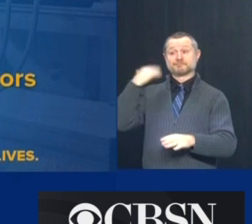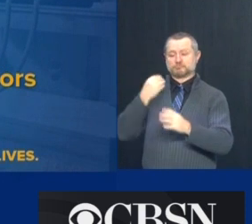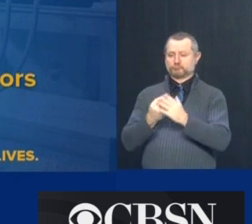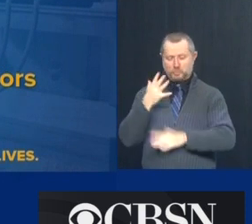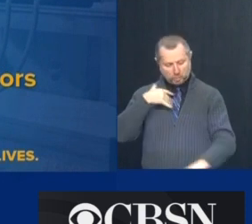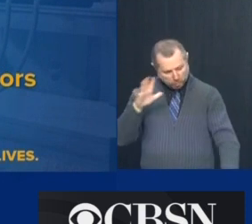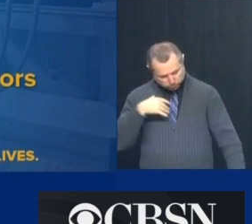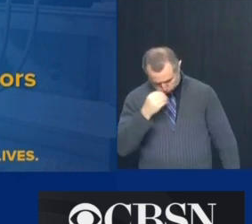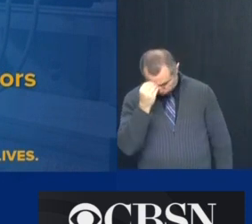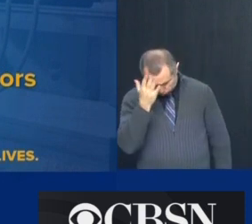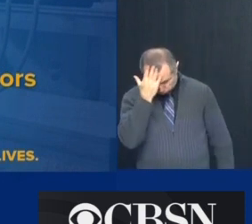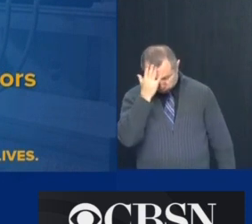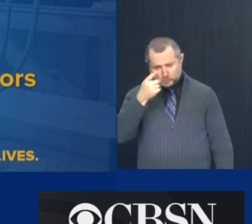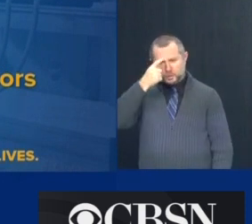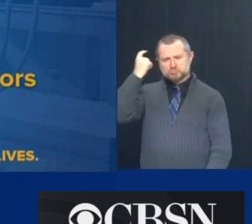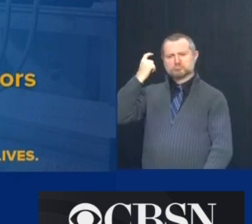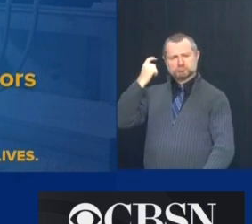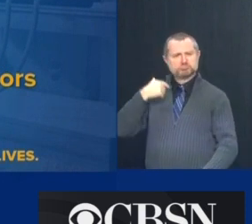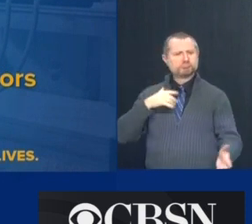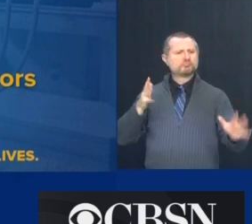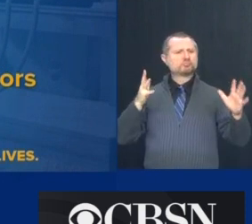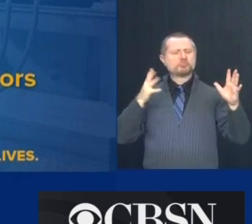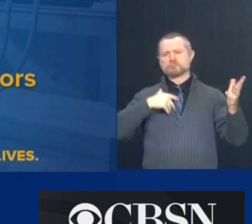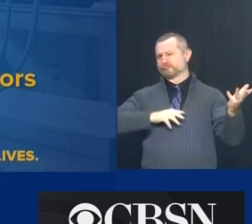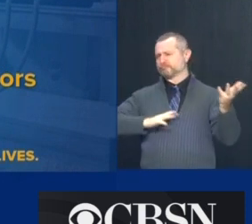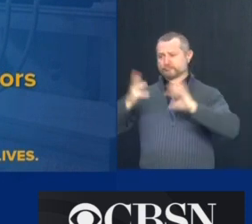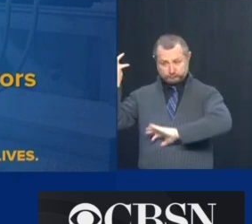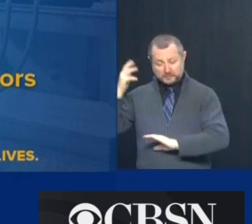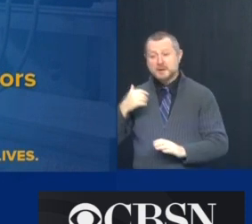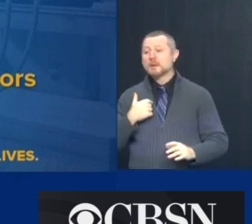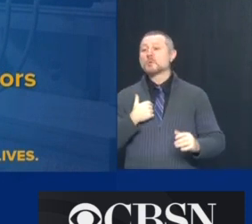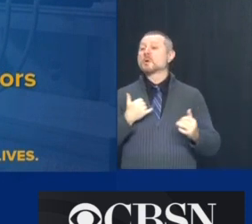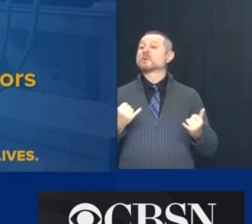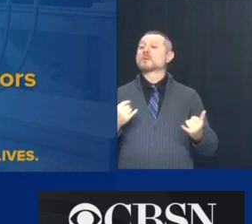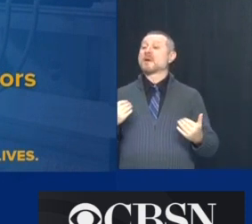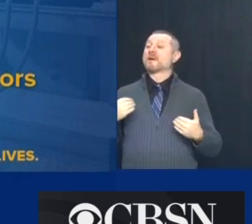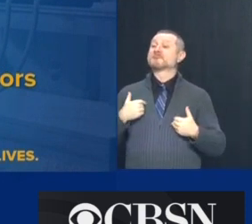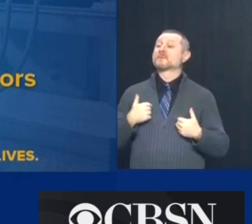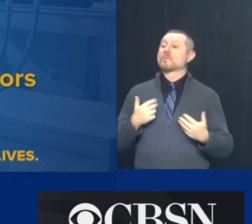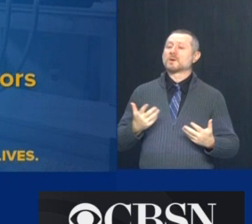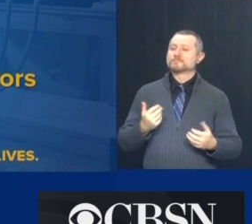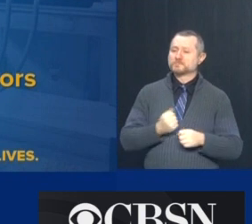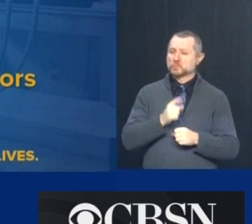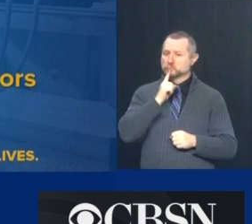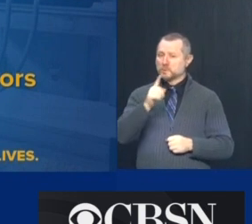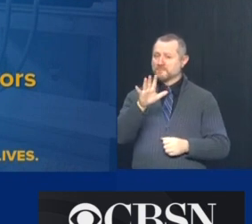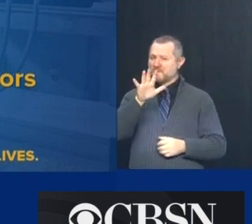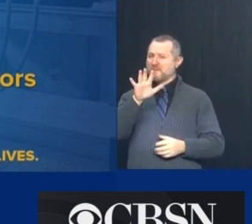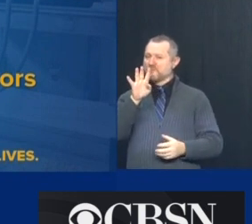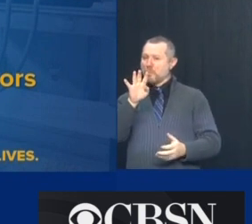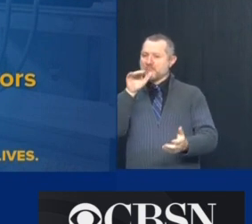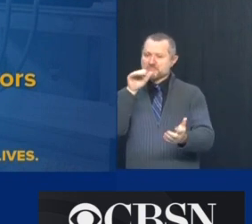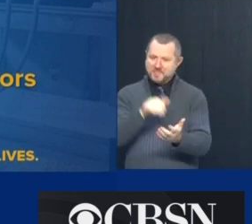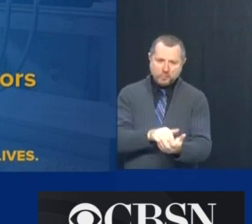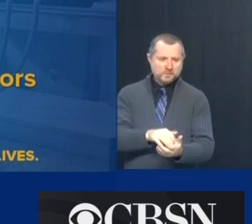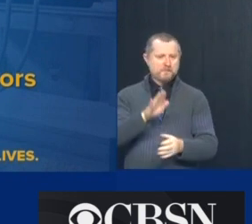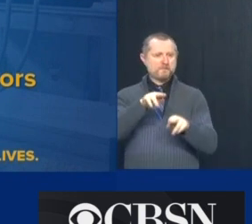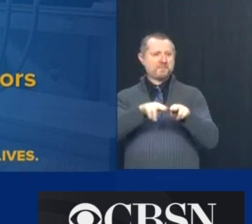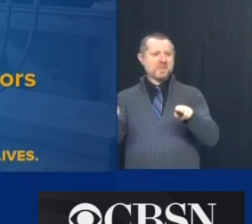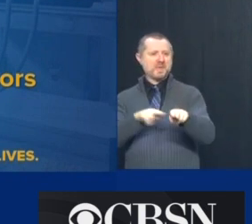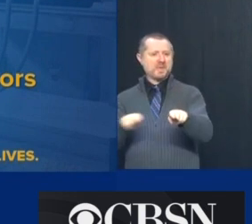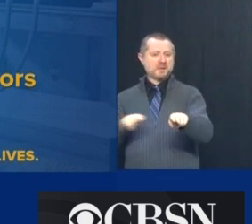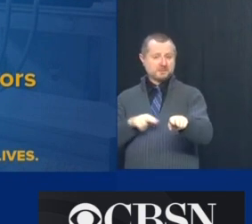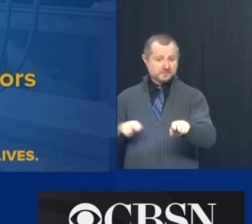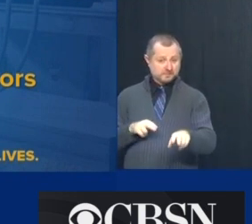54,000 hospital beds in this state. We were told that we would need 120,000. We lived this nightmare. We learned from